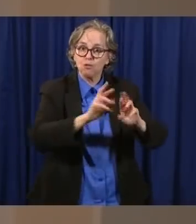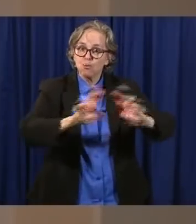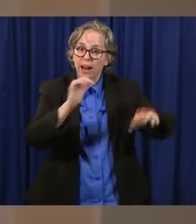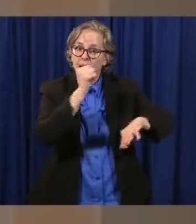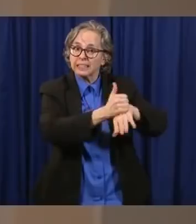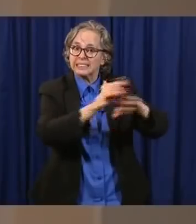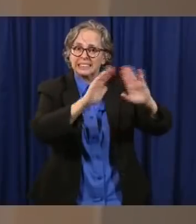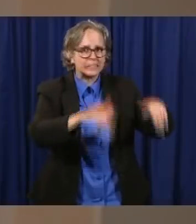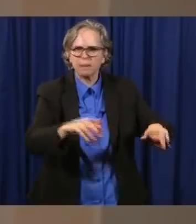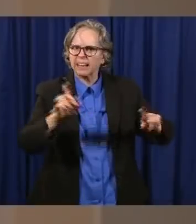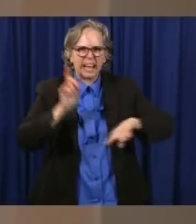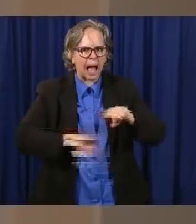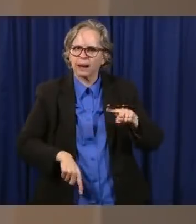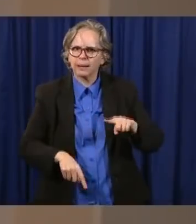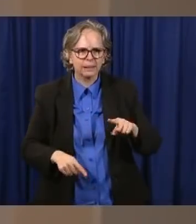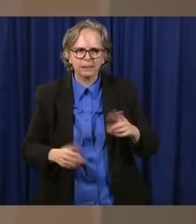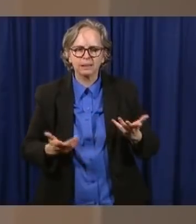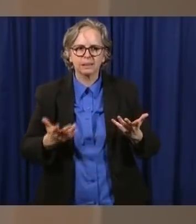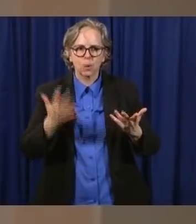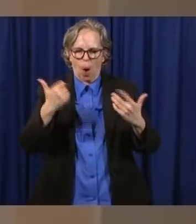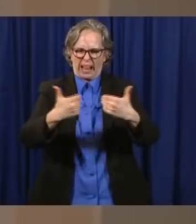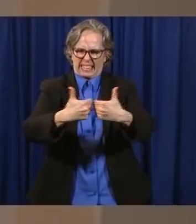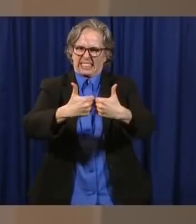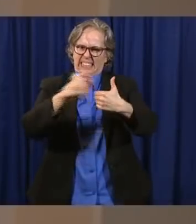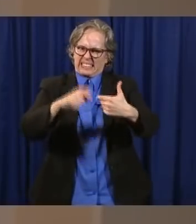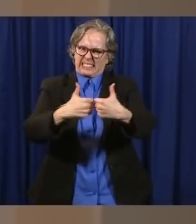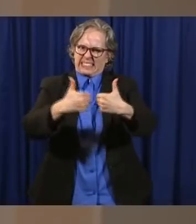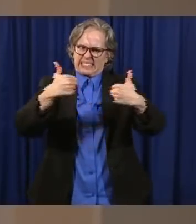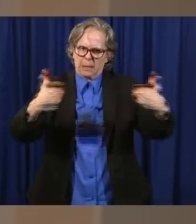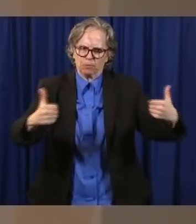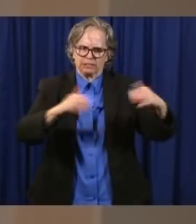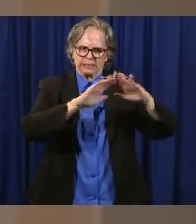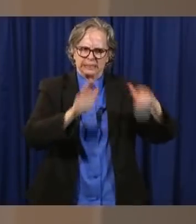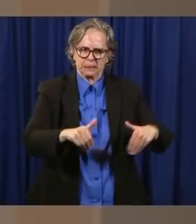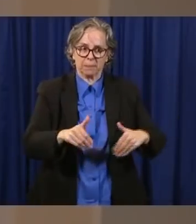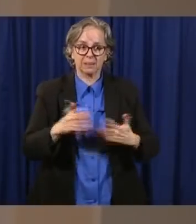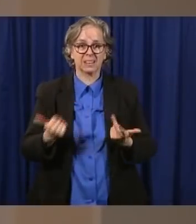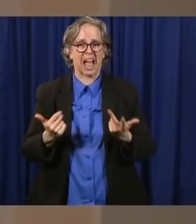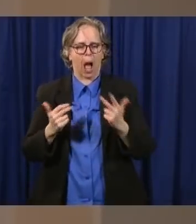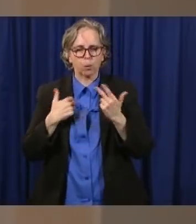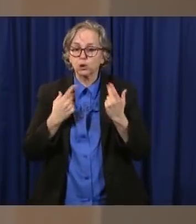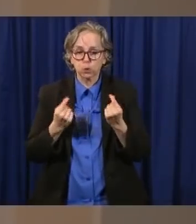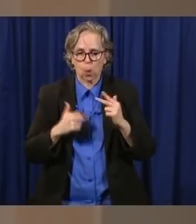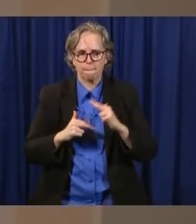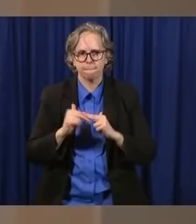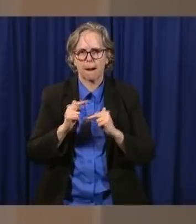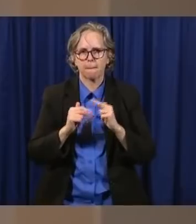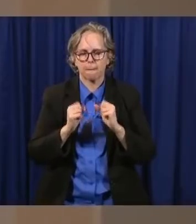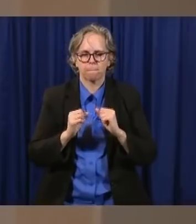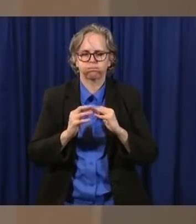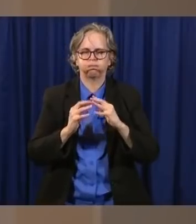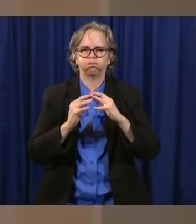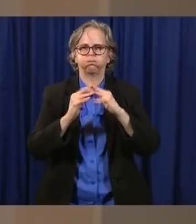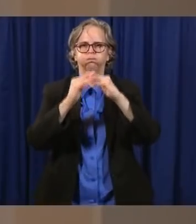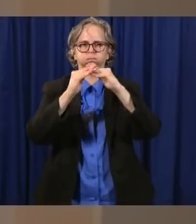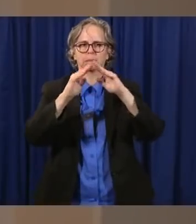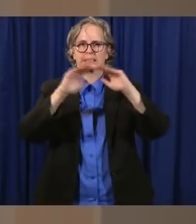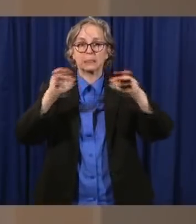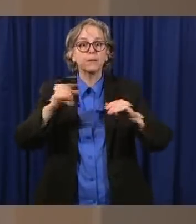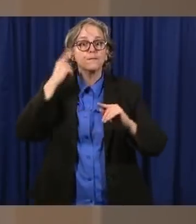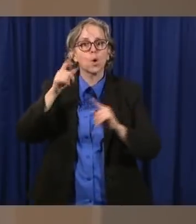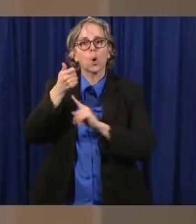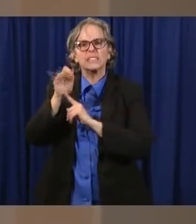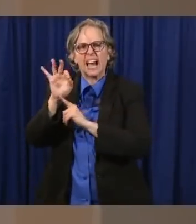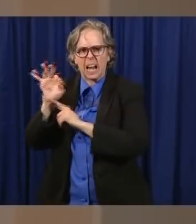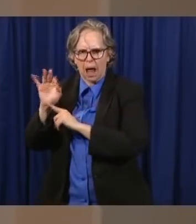So we are in the process of building that system. Their eligibility will be backdated to the point that they were